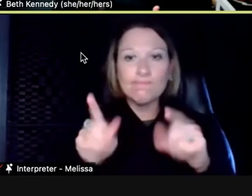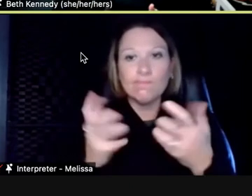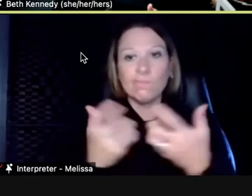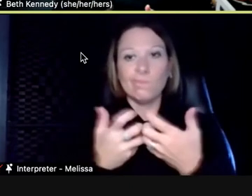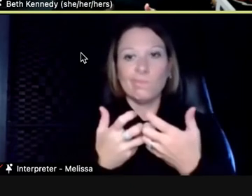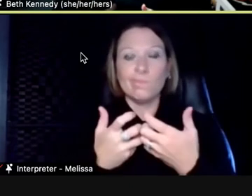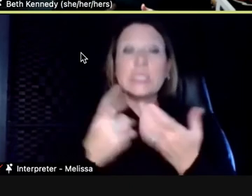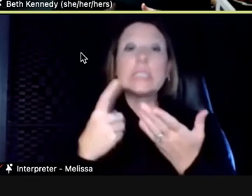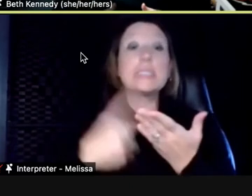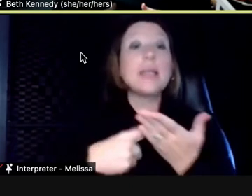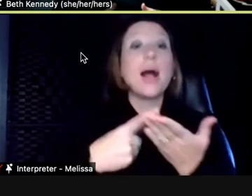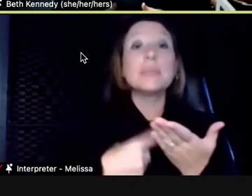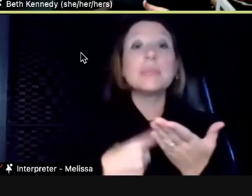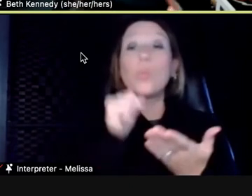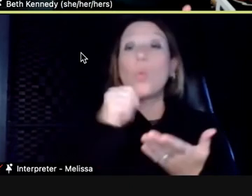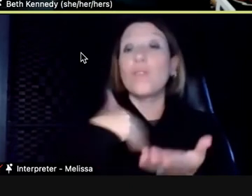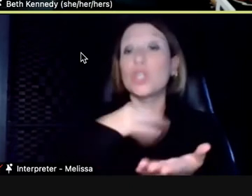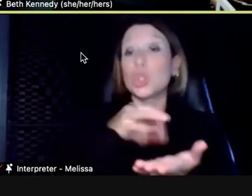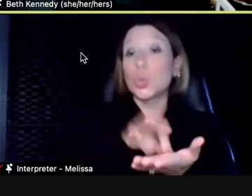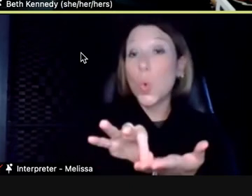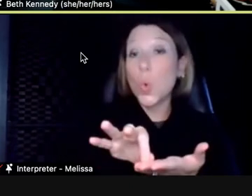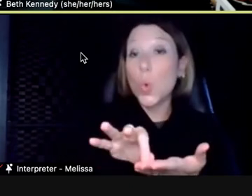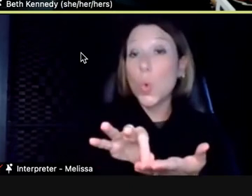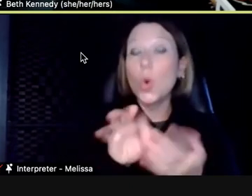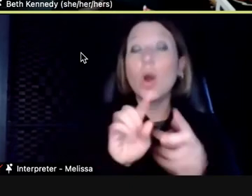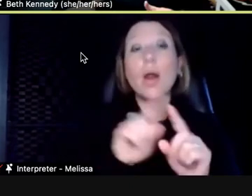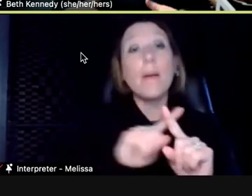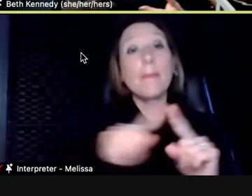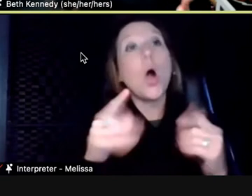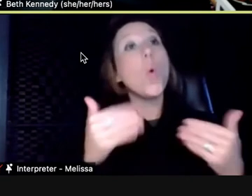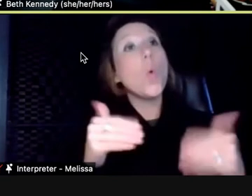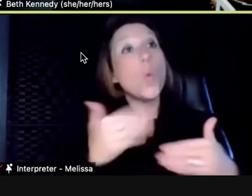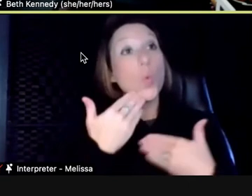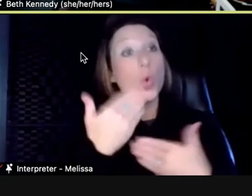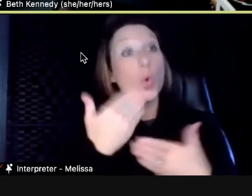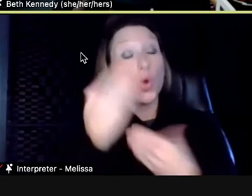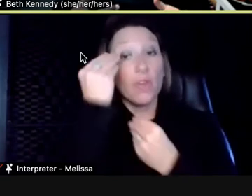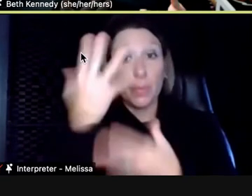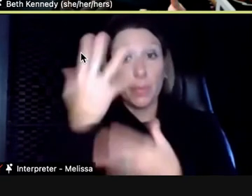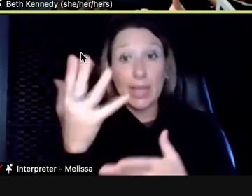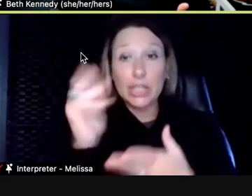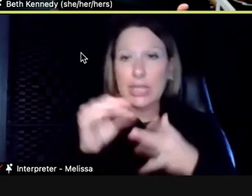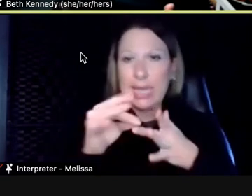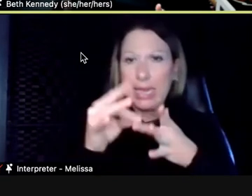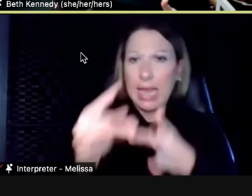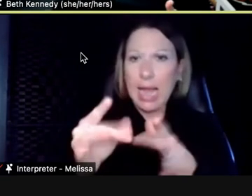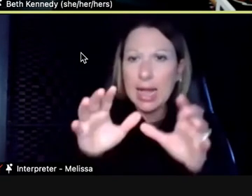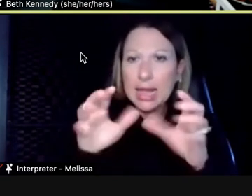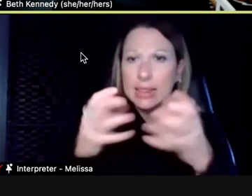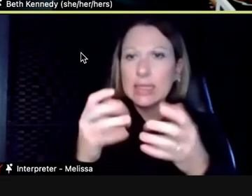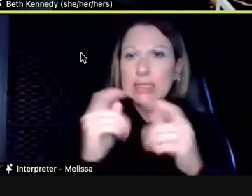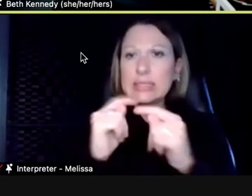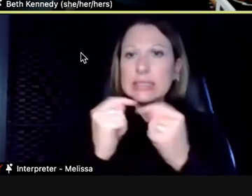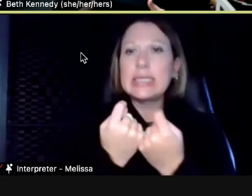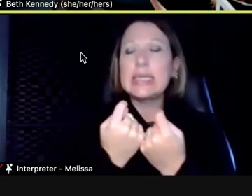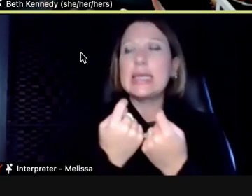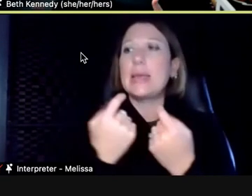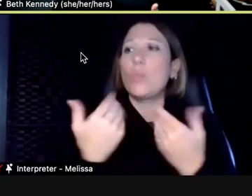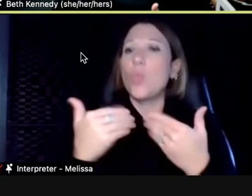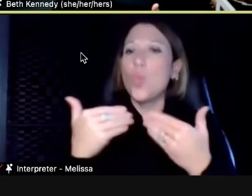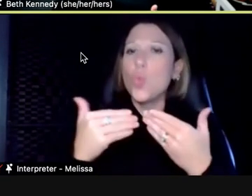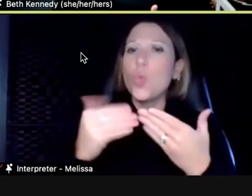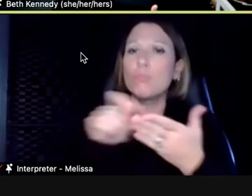score, but we end up with some good information that can guide the team for making accurate goals and objectives